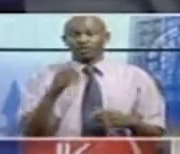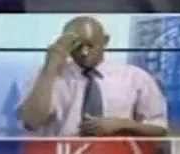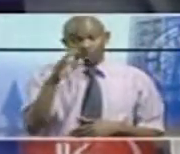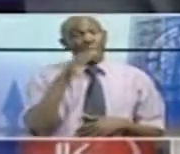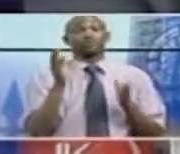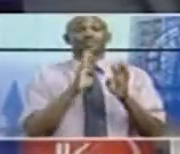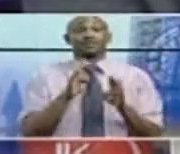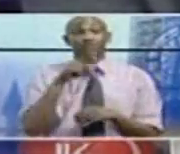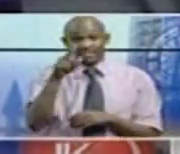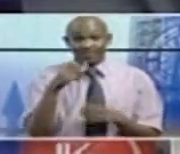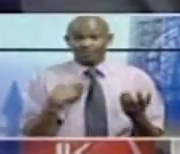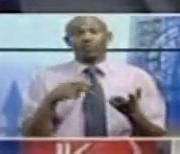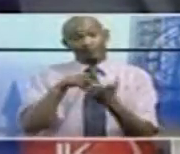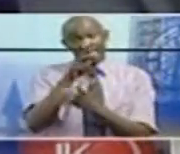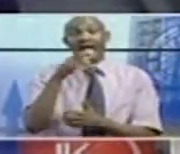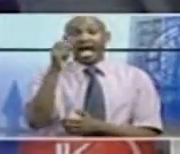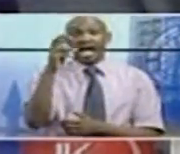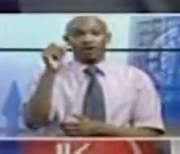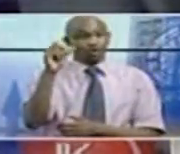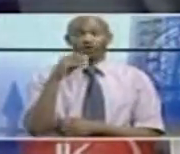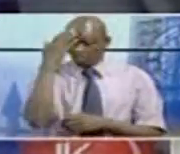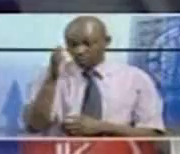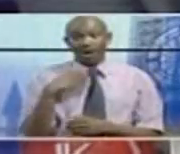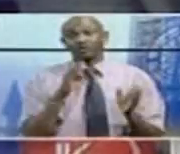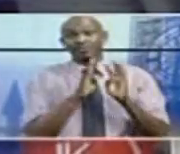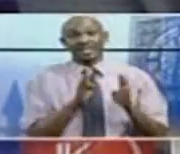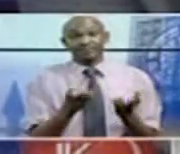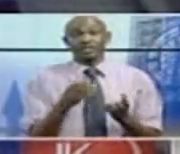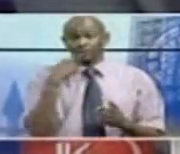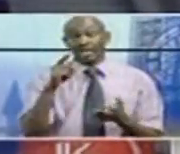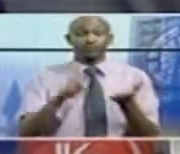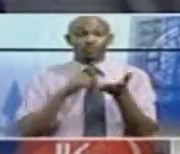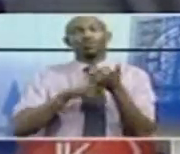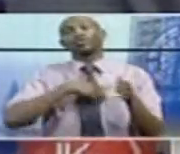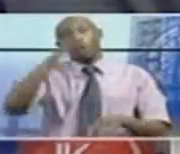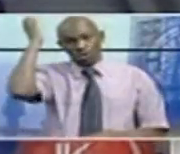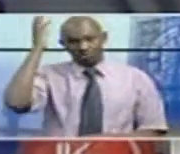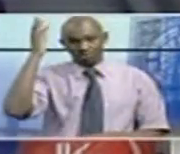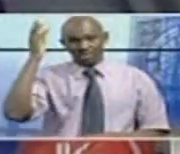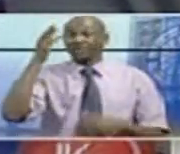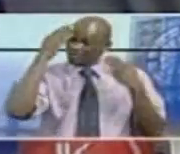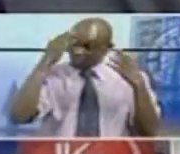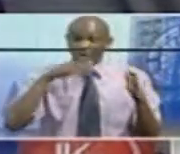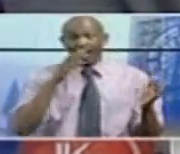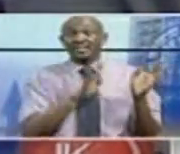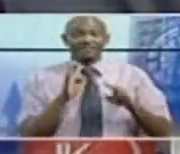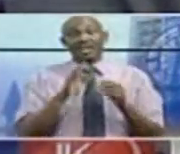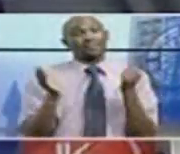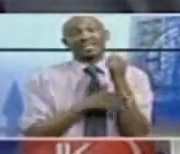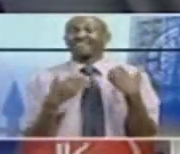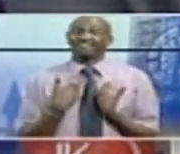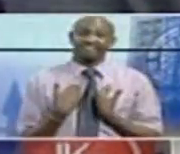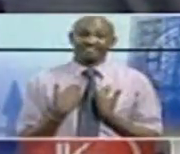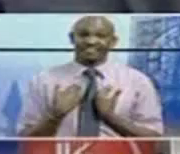behave. That's why you are paying Anglo-Lisi. You don't know how to behave. That's why you are telling Wazungu to go. You don't know how to behave. That's